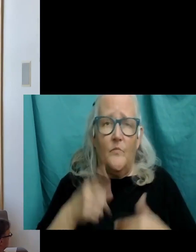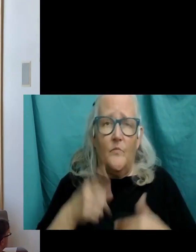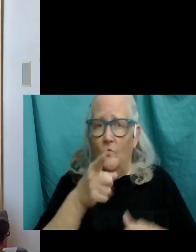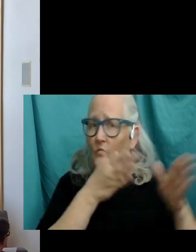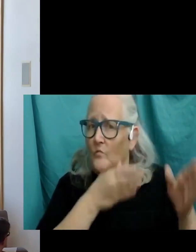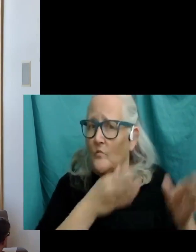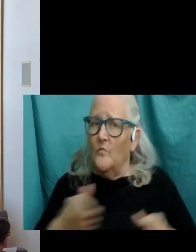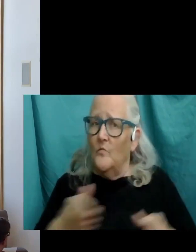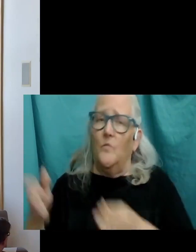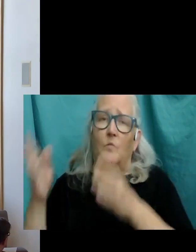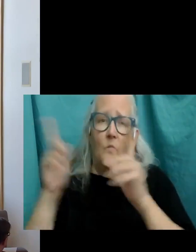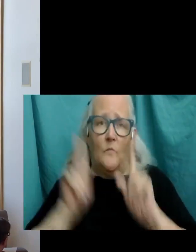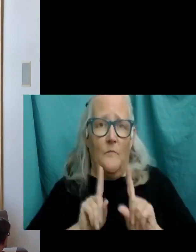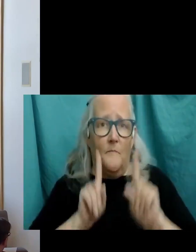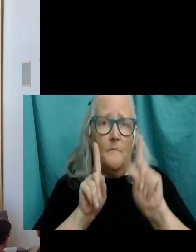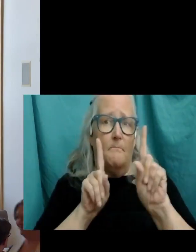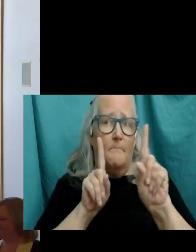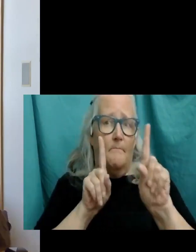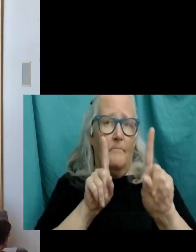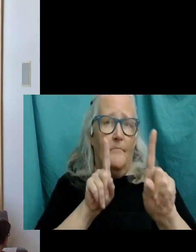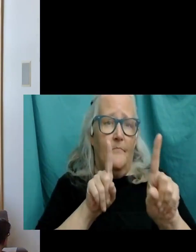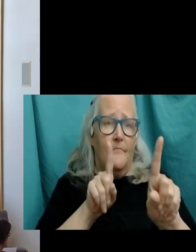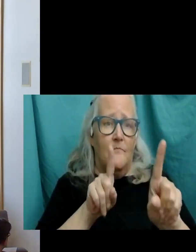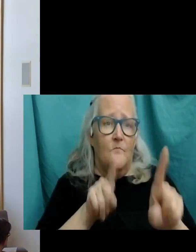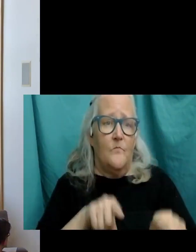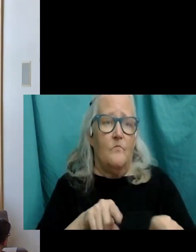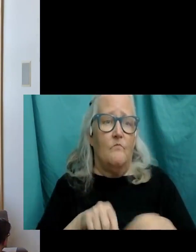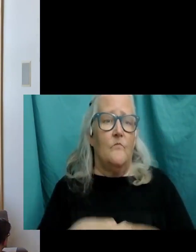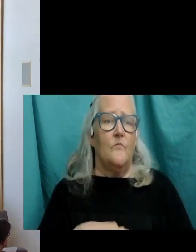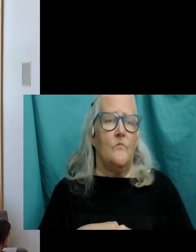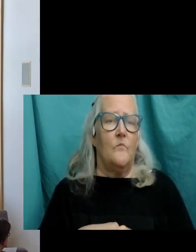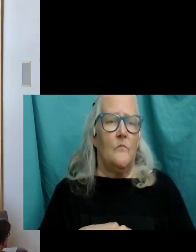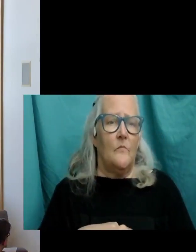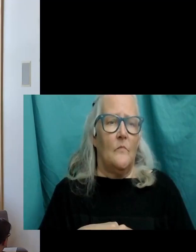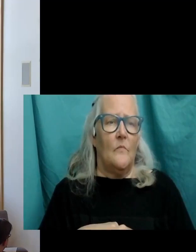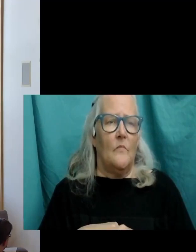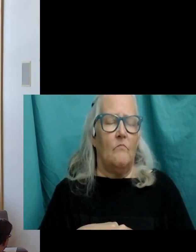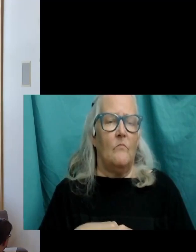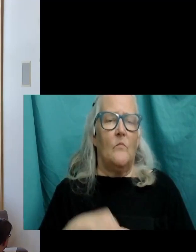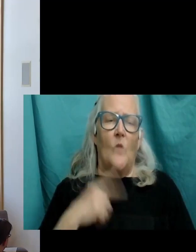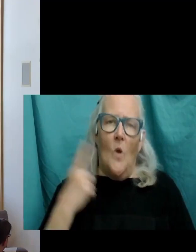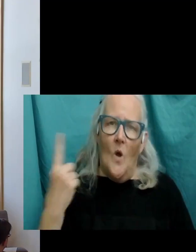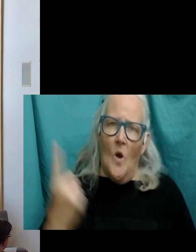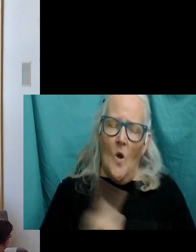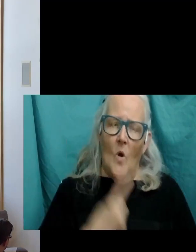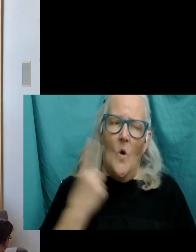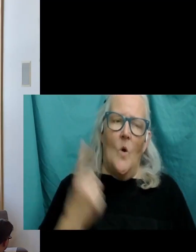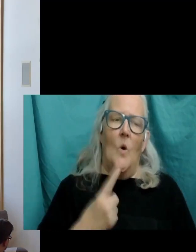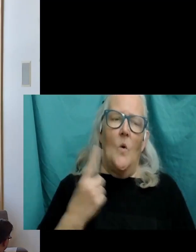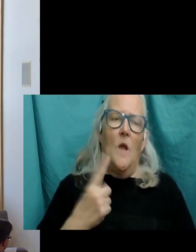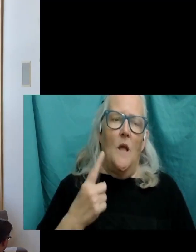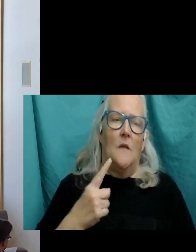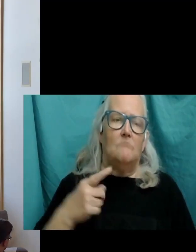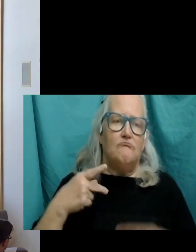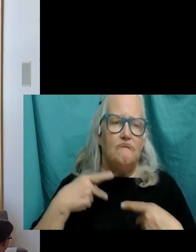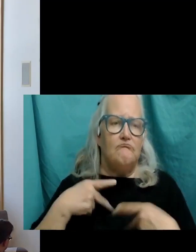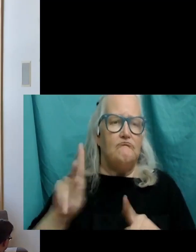wherever you're bound, and always